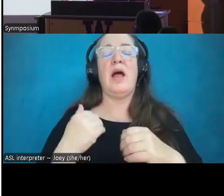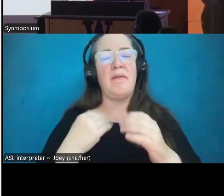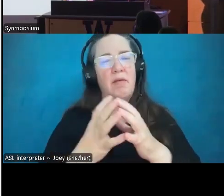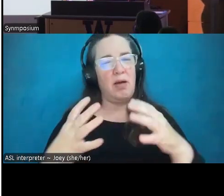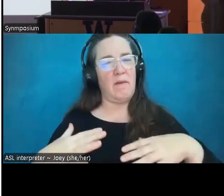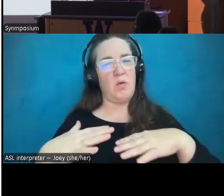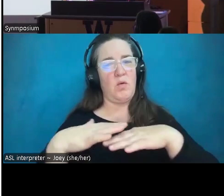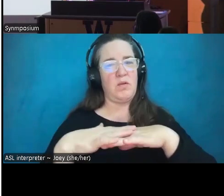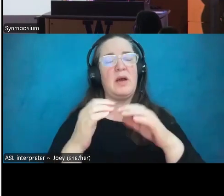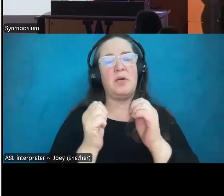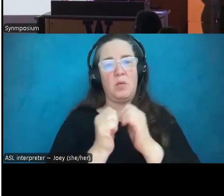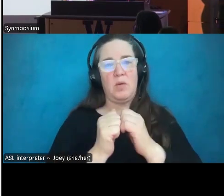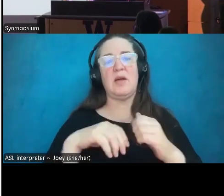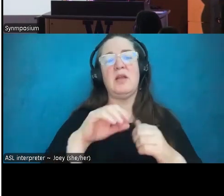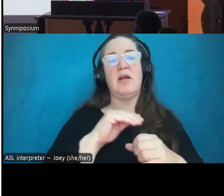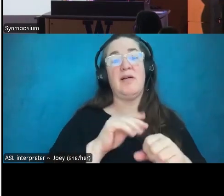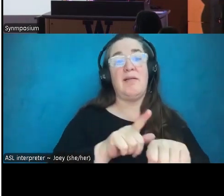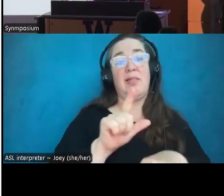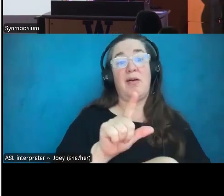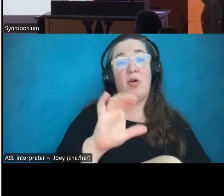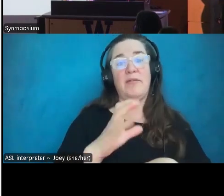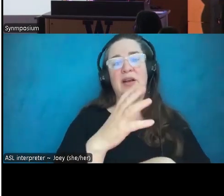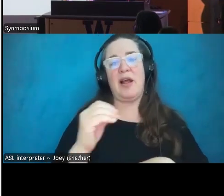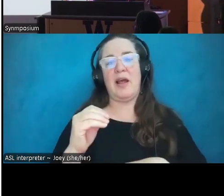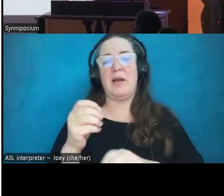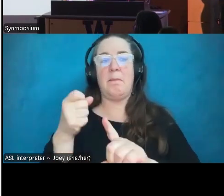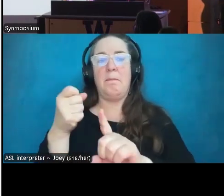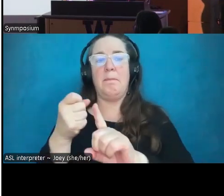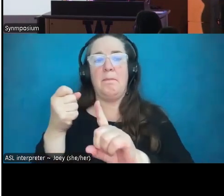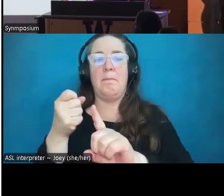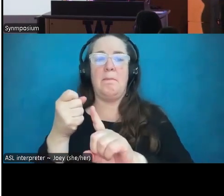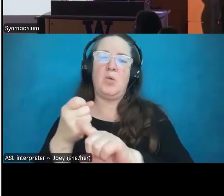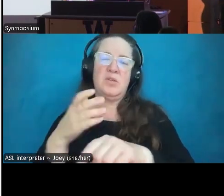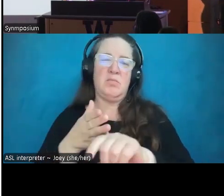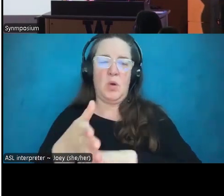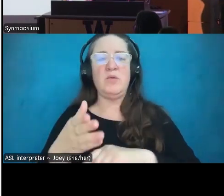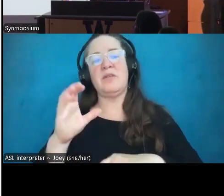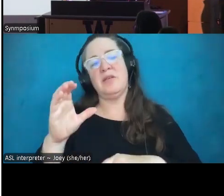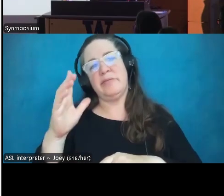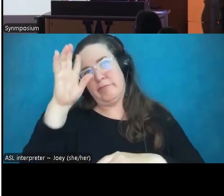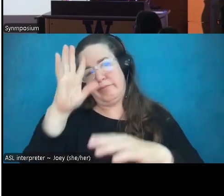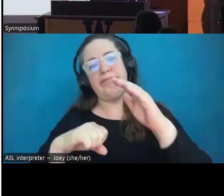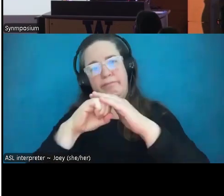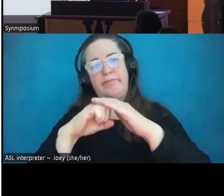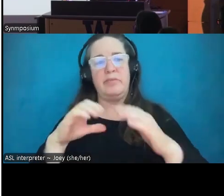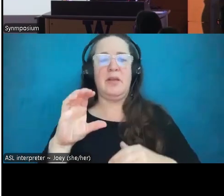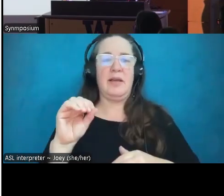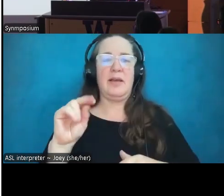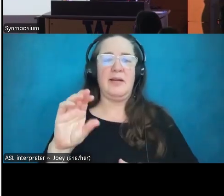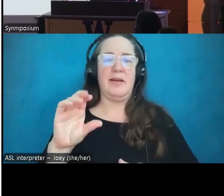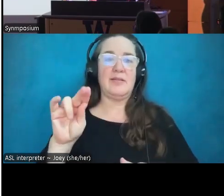and post-concussive syndrome, which is just kind of a useful diagnosis to make.